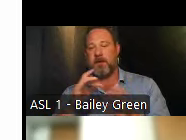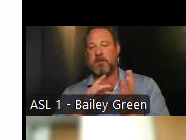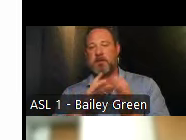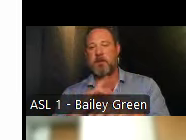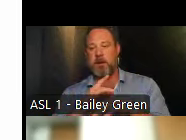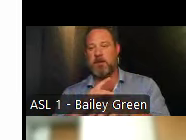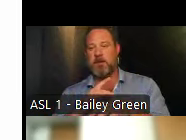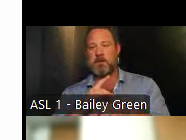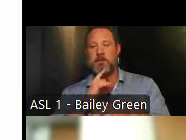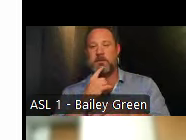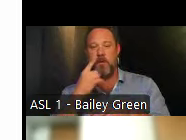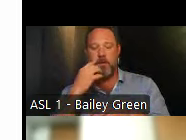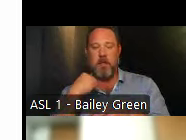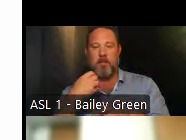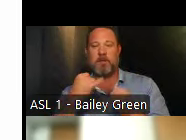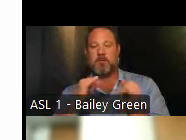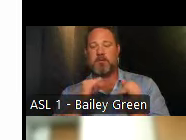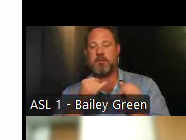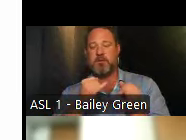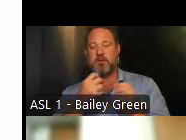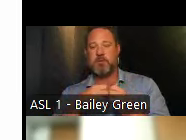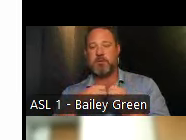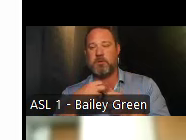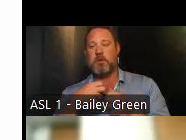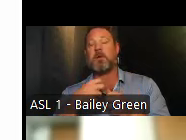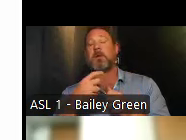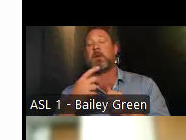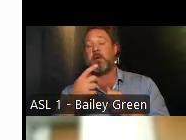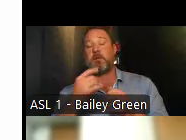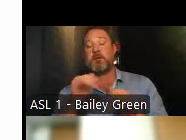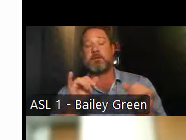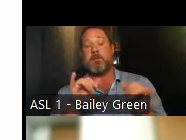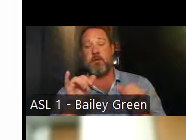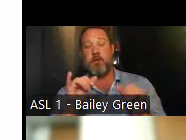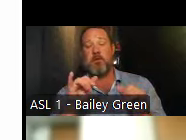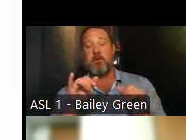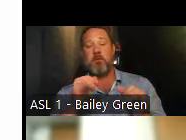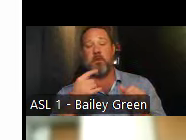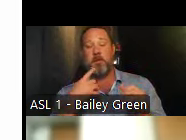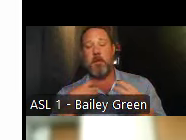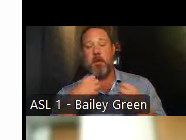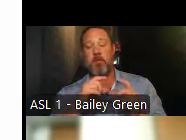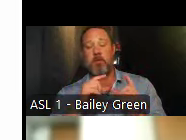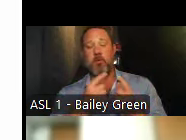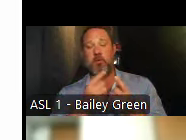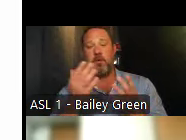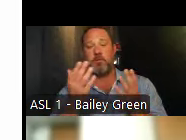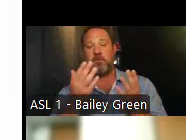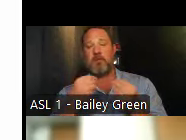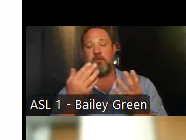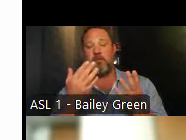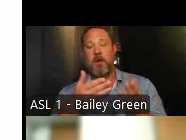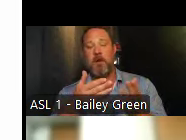other serious mental health issues. And there's similar concerns shared by mental health groups and service